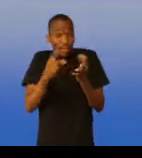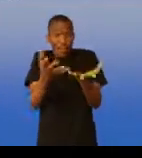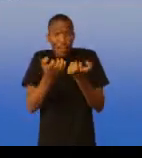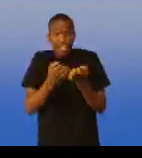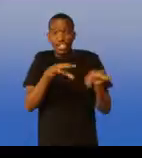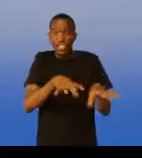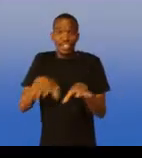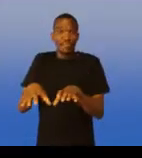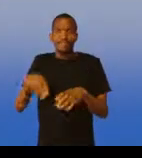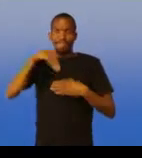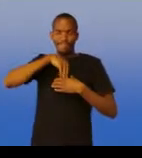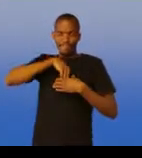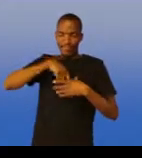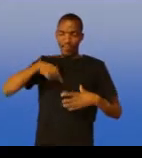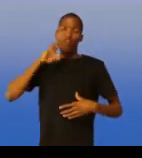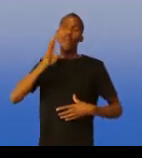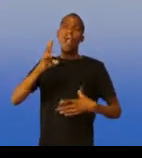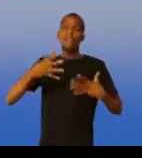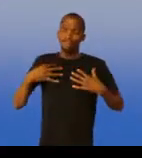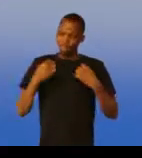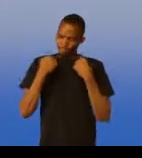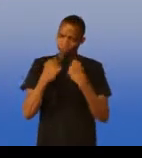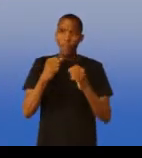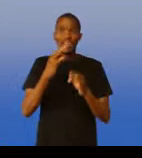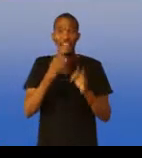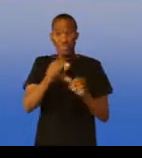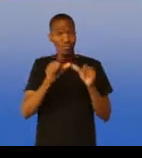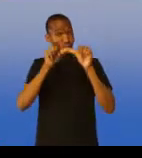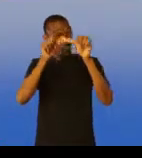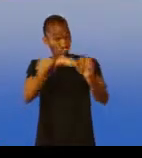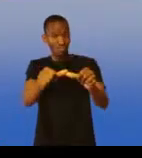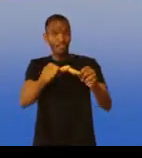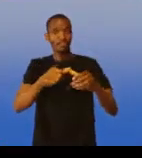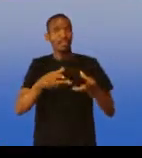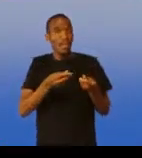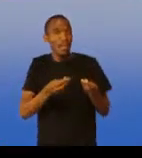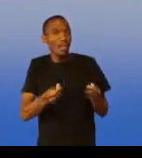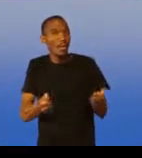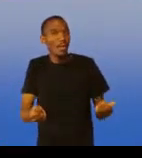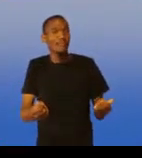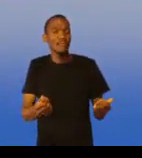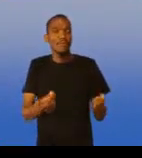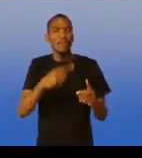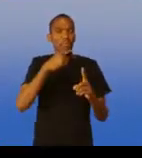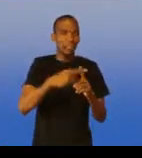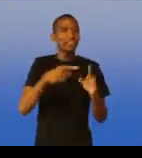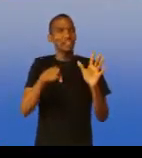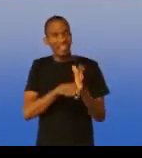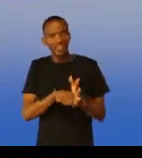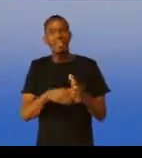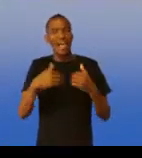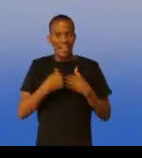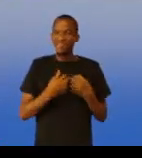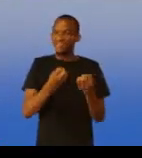your immunity will be kept strong for as long as you are on treatment. Whether you are HIV positive or not, there's still a lot one